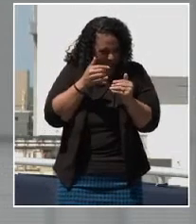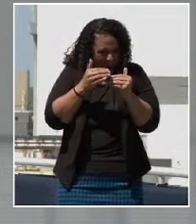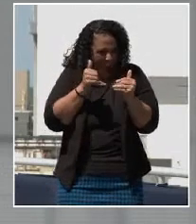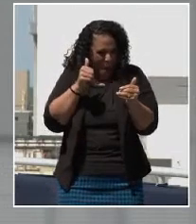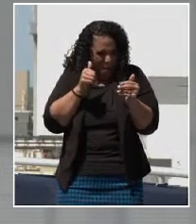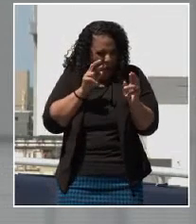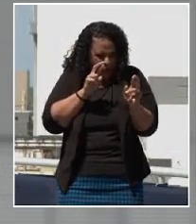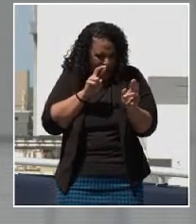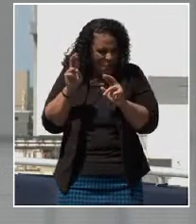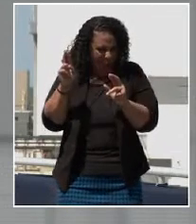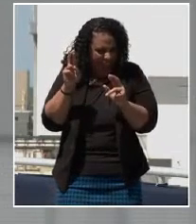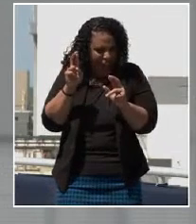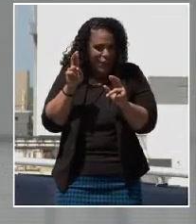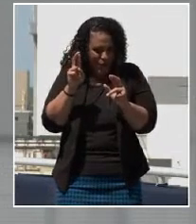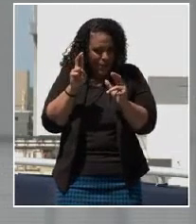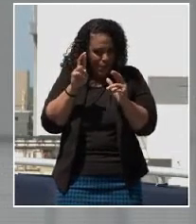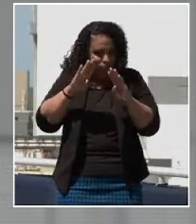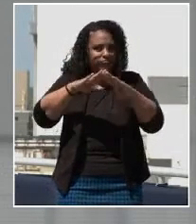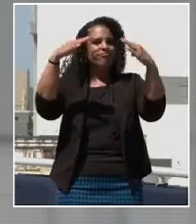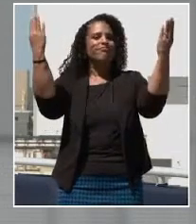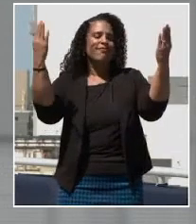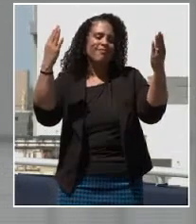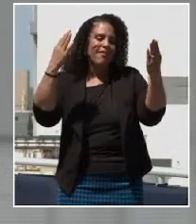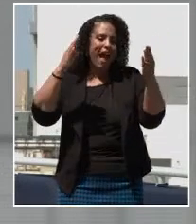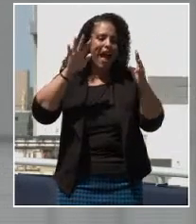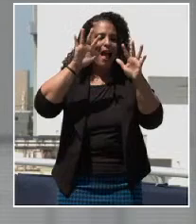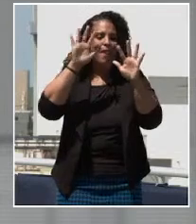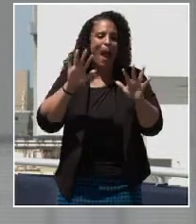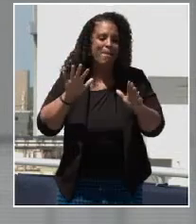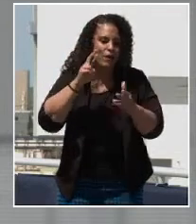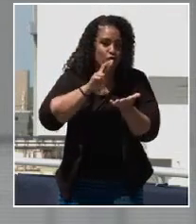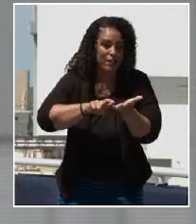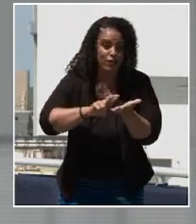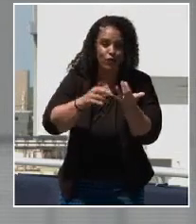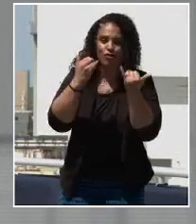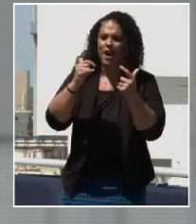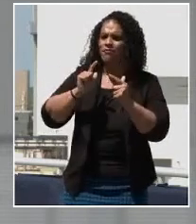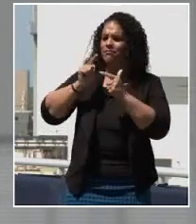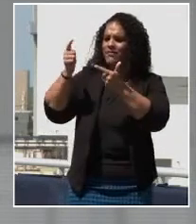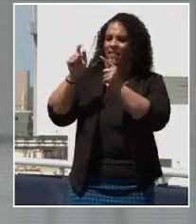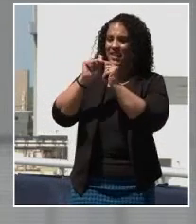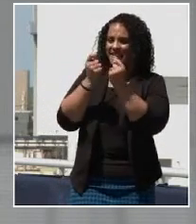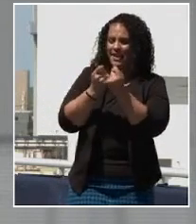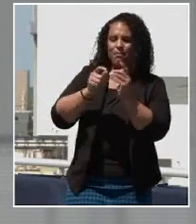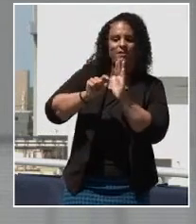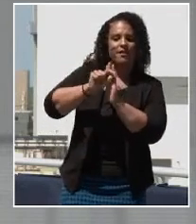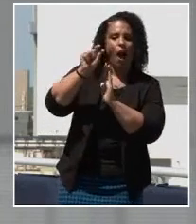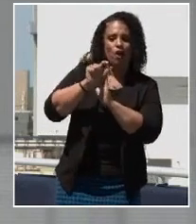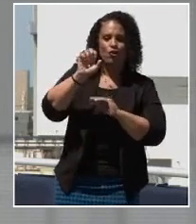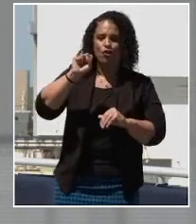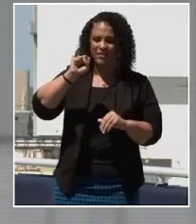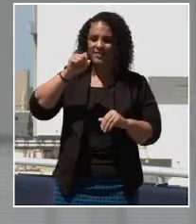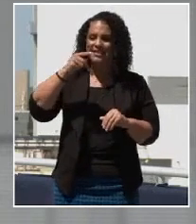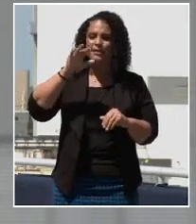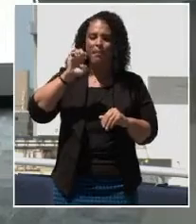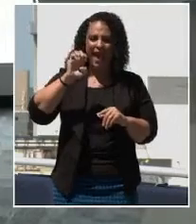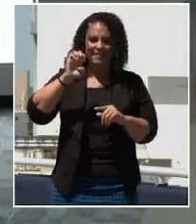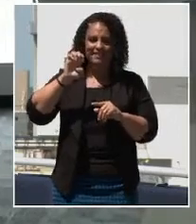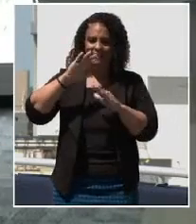climate research so let's turn it over to the team at the Godard space flight